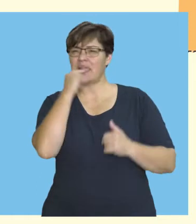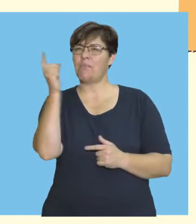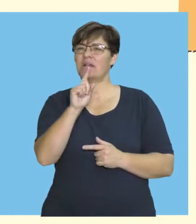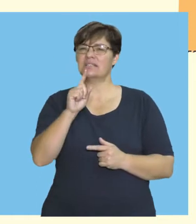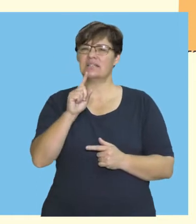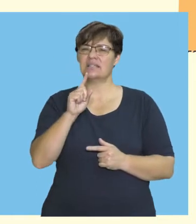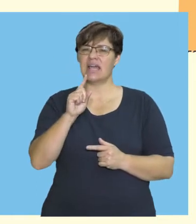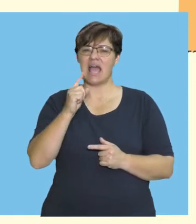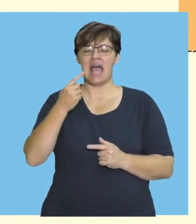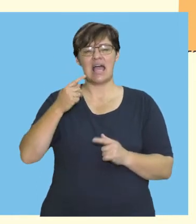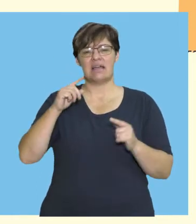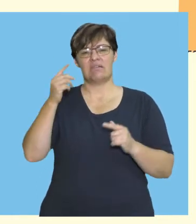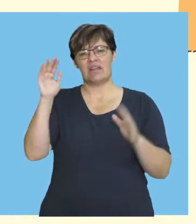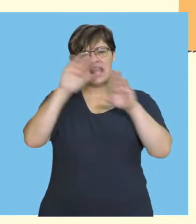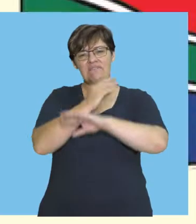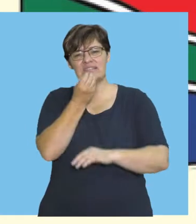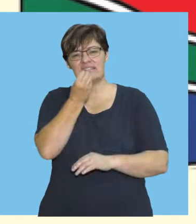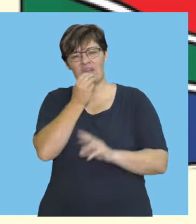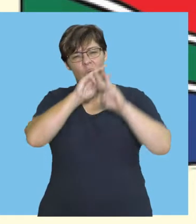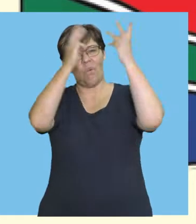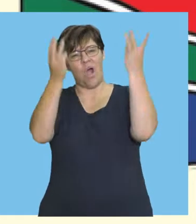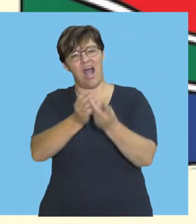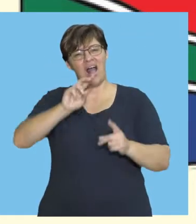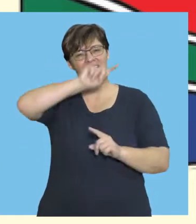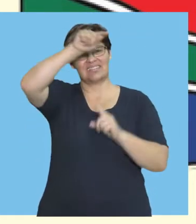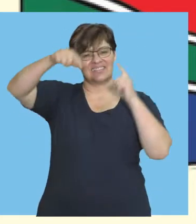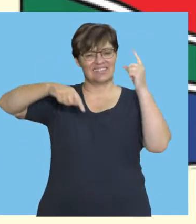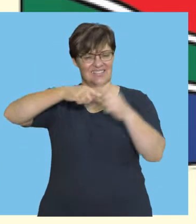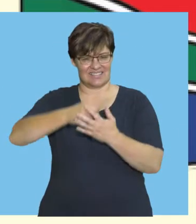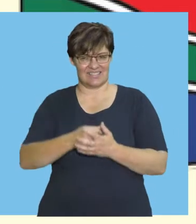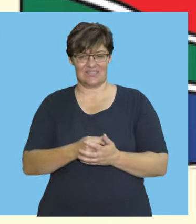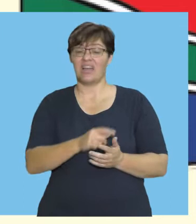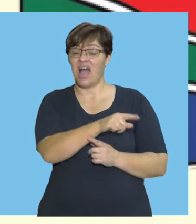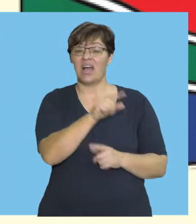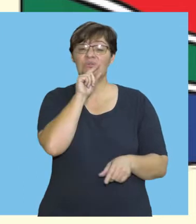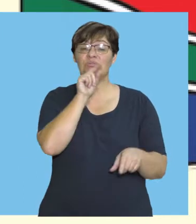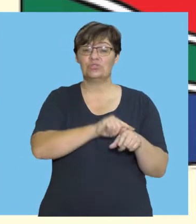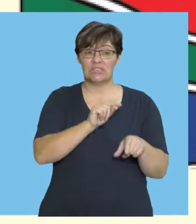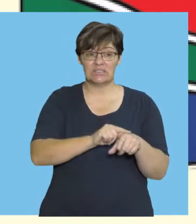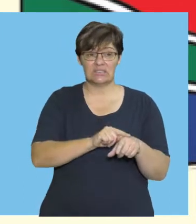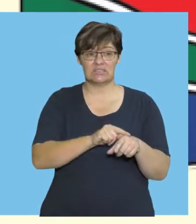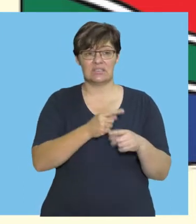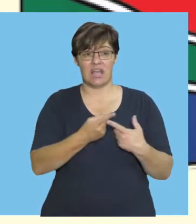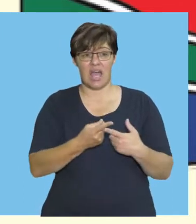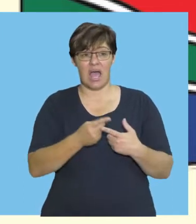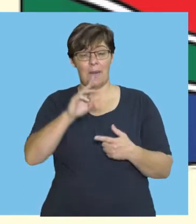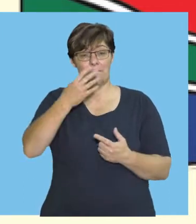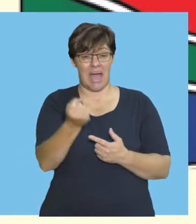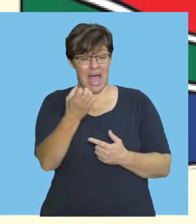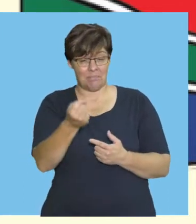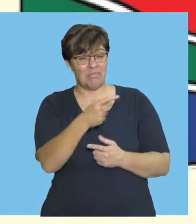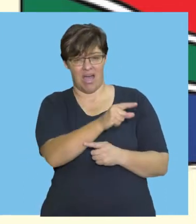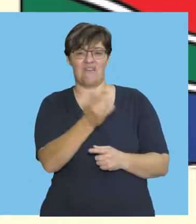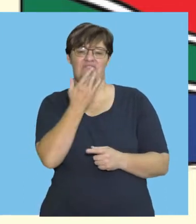call it Dinner Around the World. Mandla brought his favorite meal, chicken and pap. His